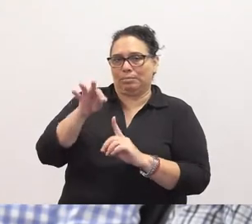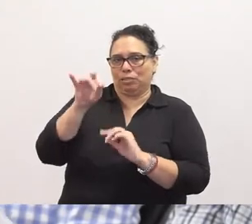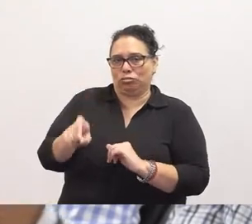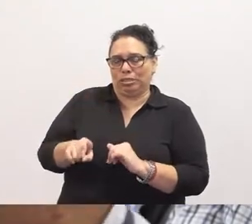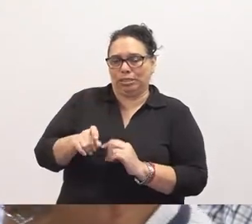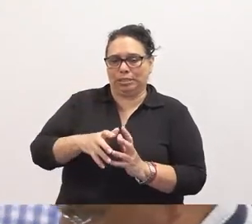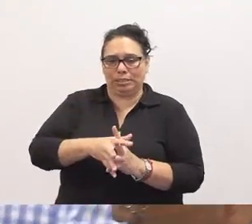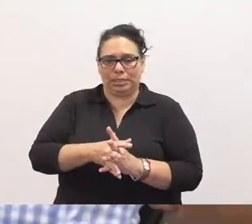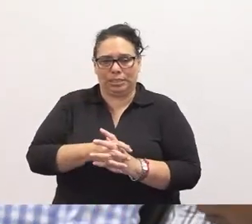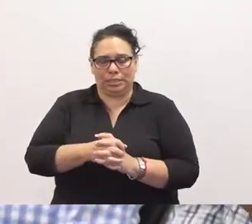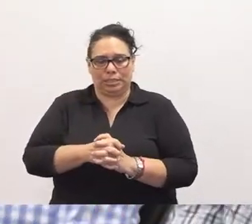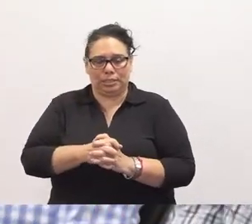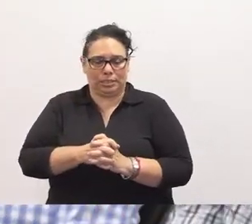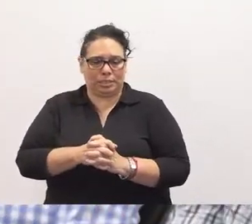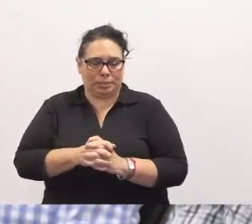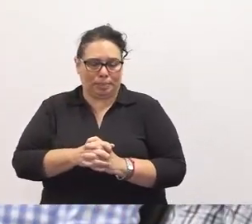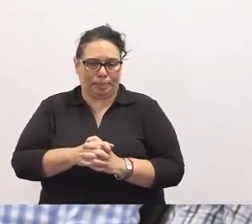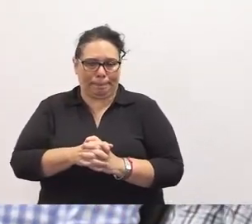need.